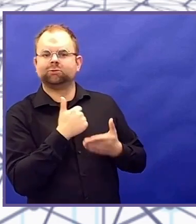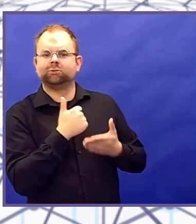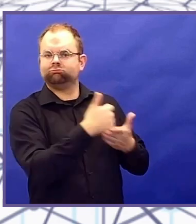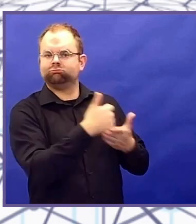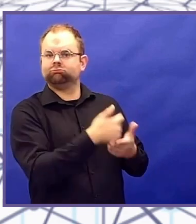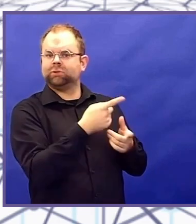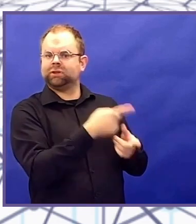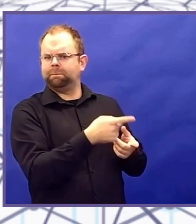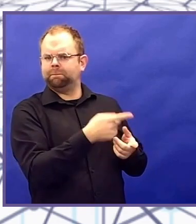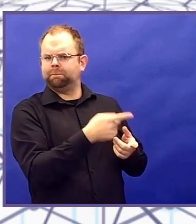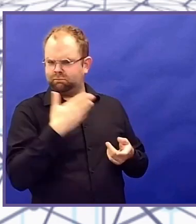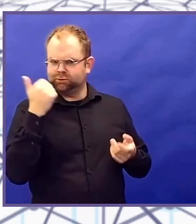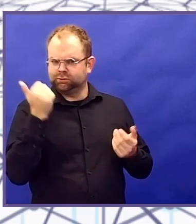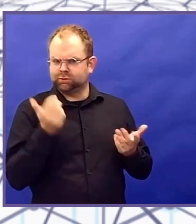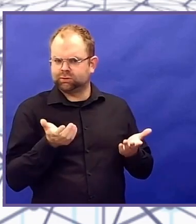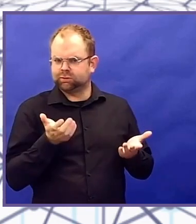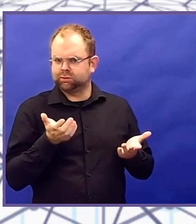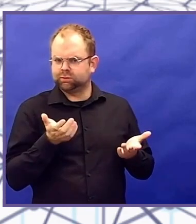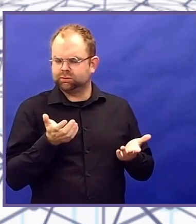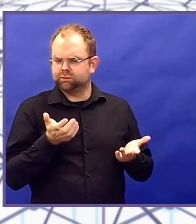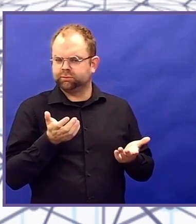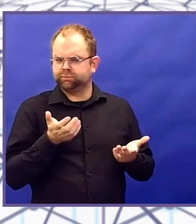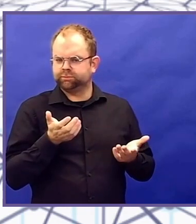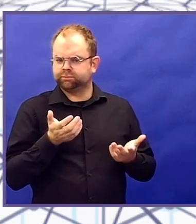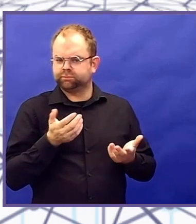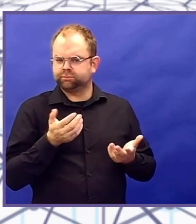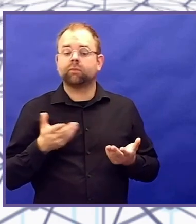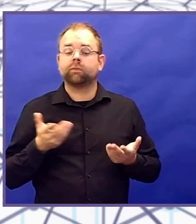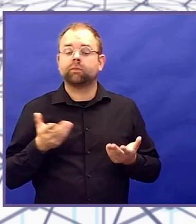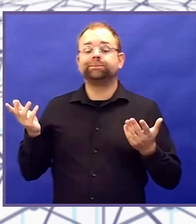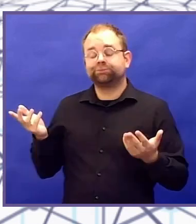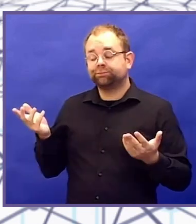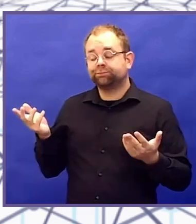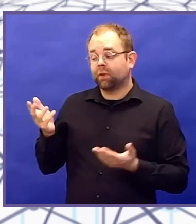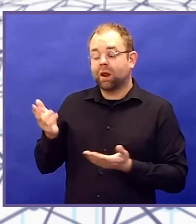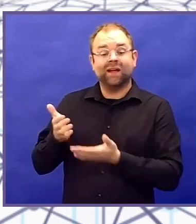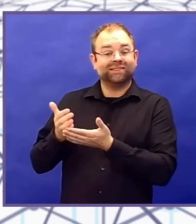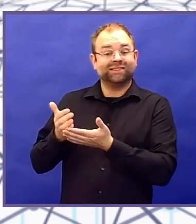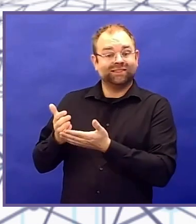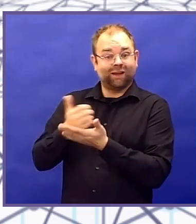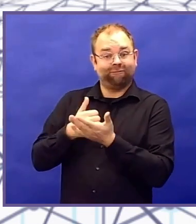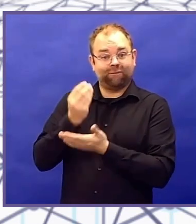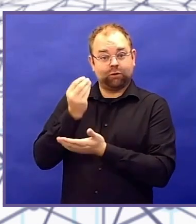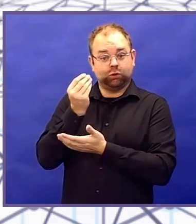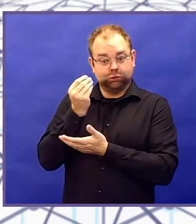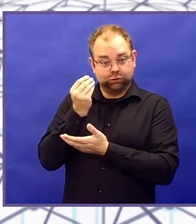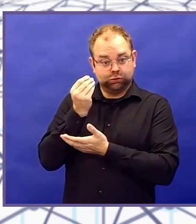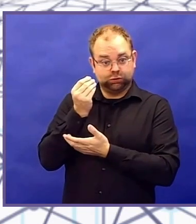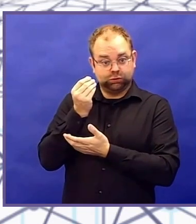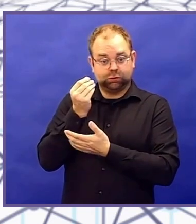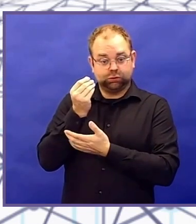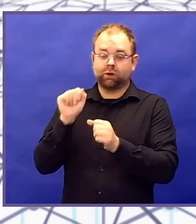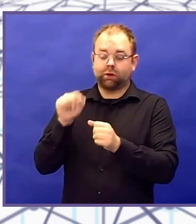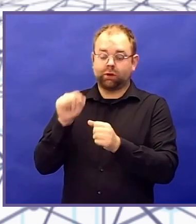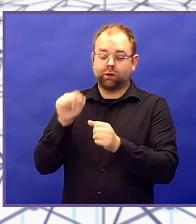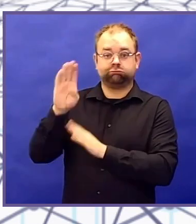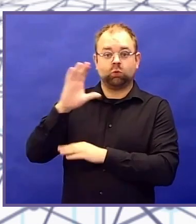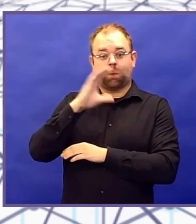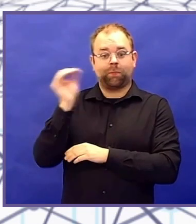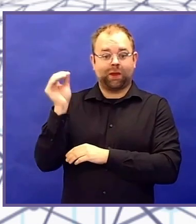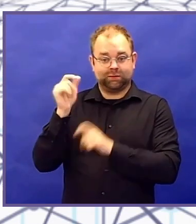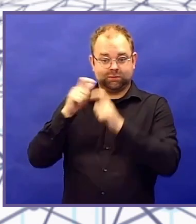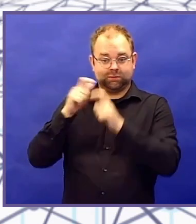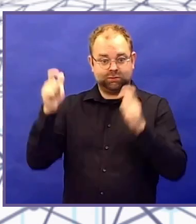the businessman's heart. But I think the problem is never, we're against